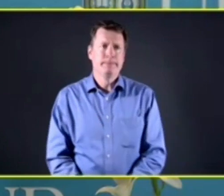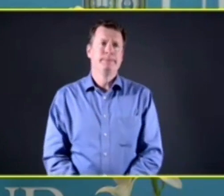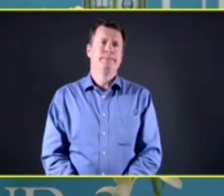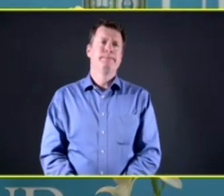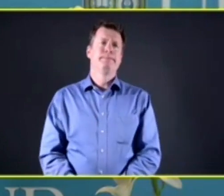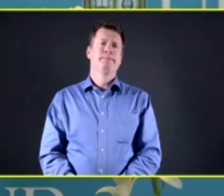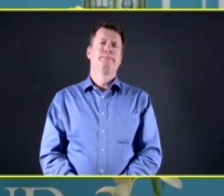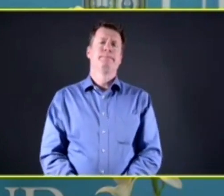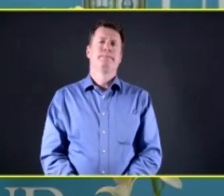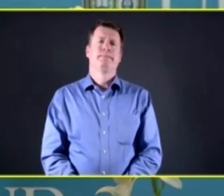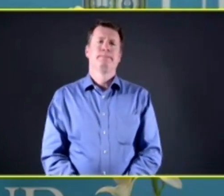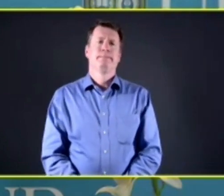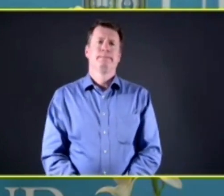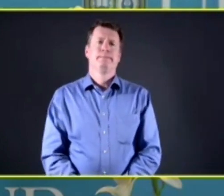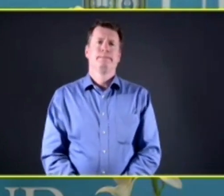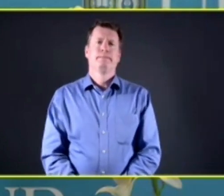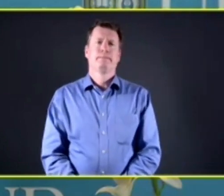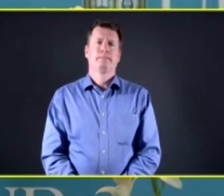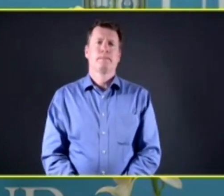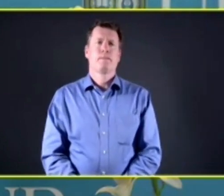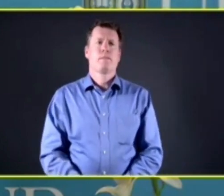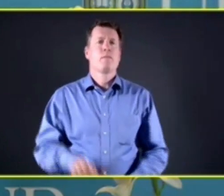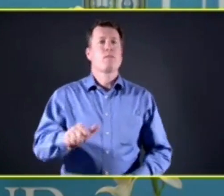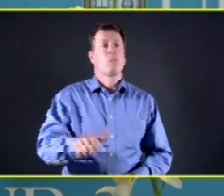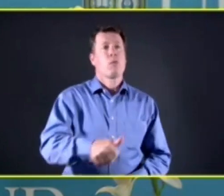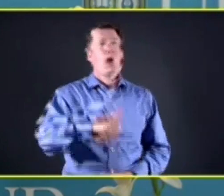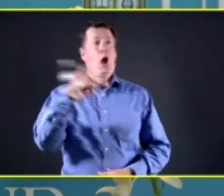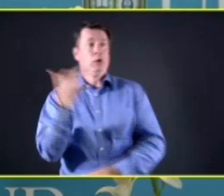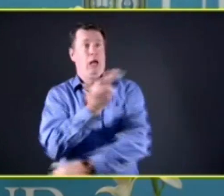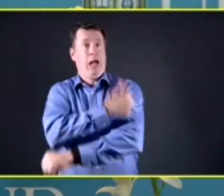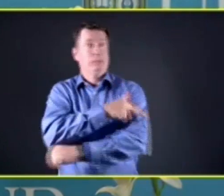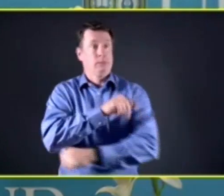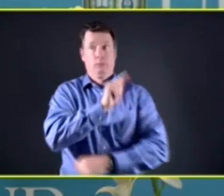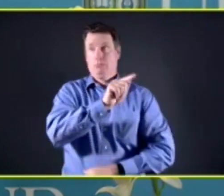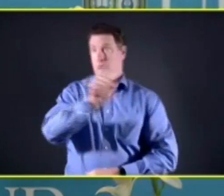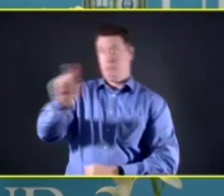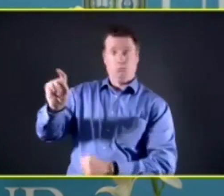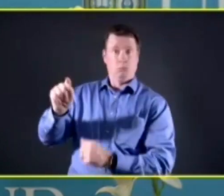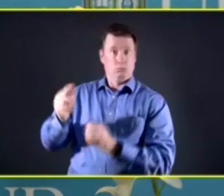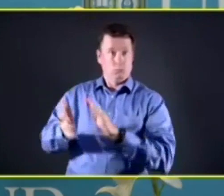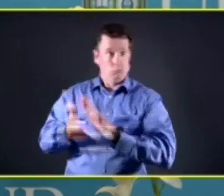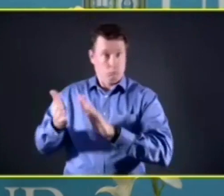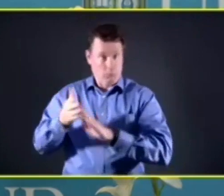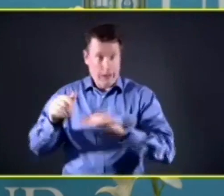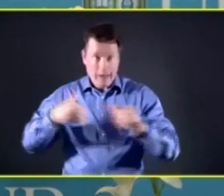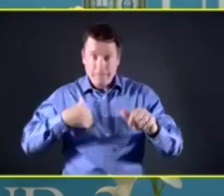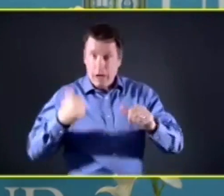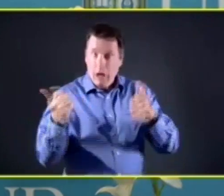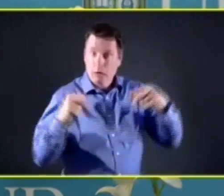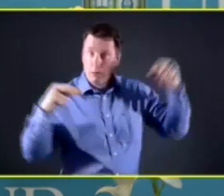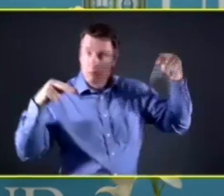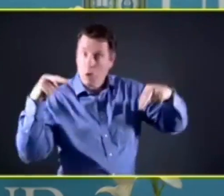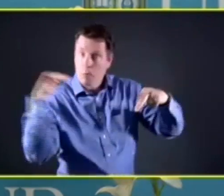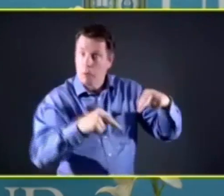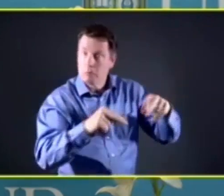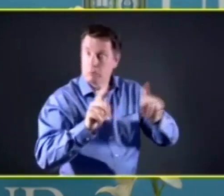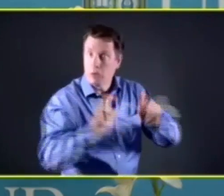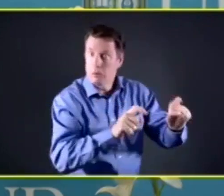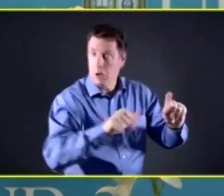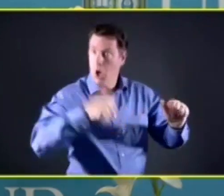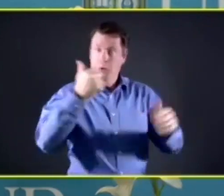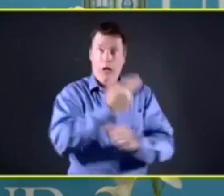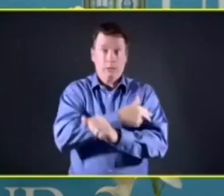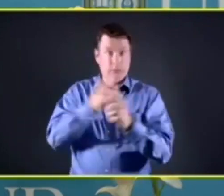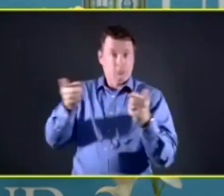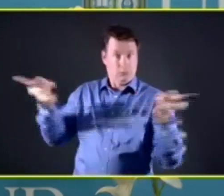how are they being monitored, basically? Yeah. So it was an agreement with the FDA when this trial was put together that we'd